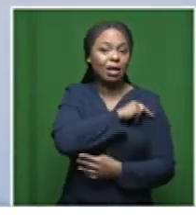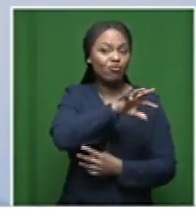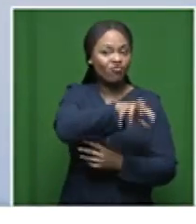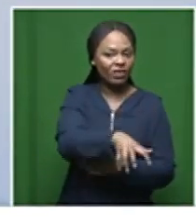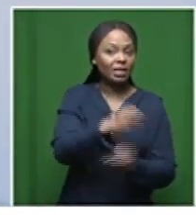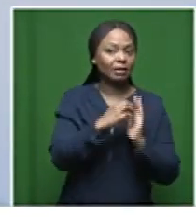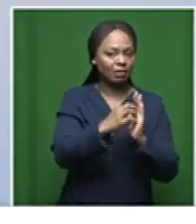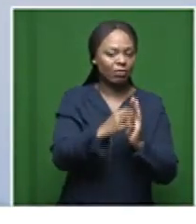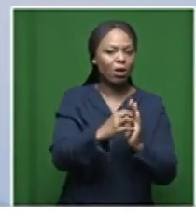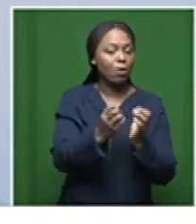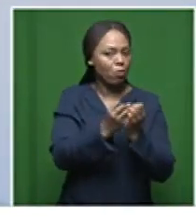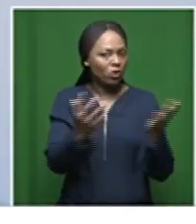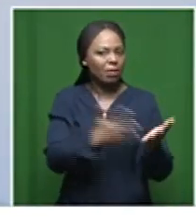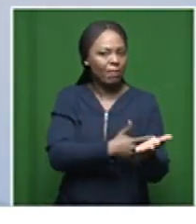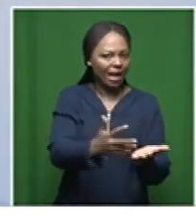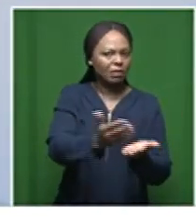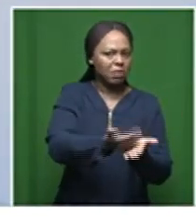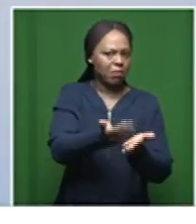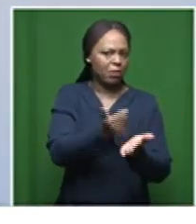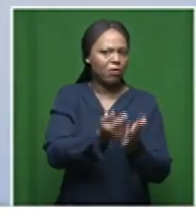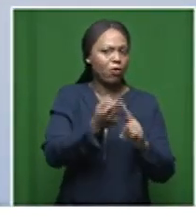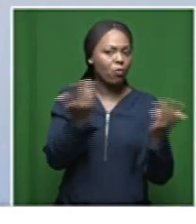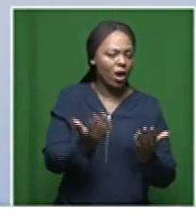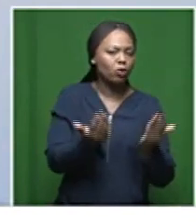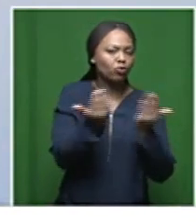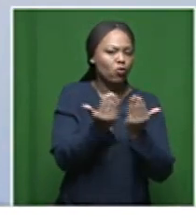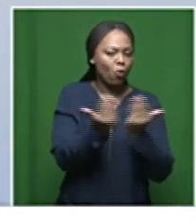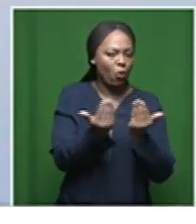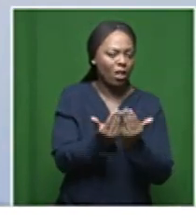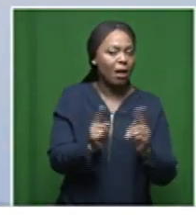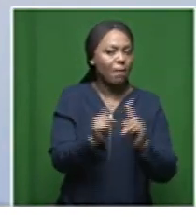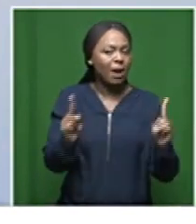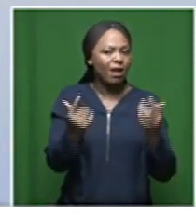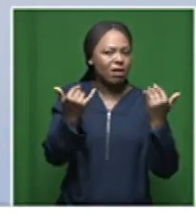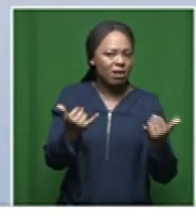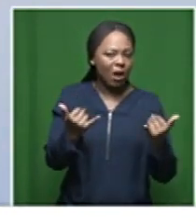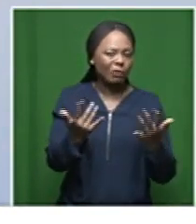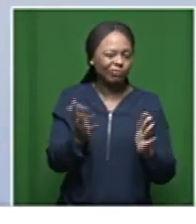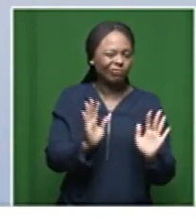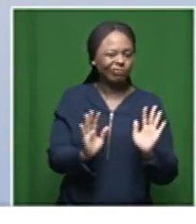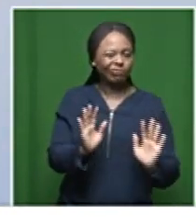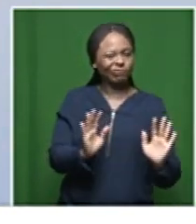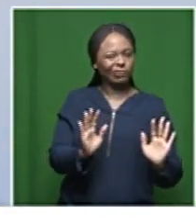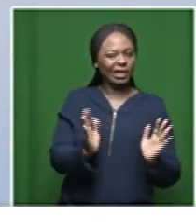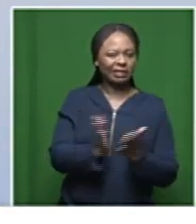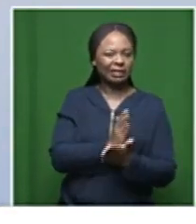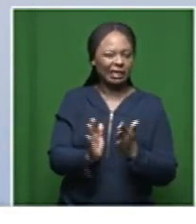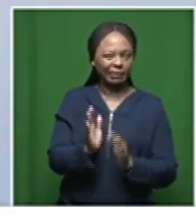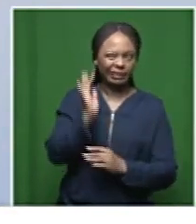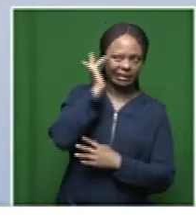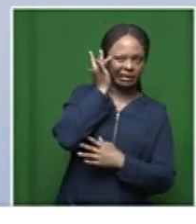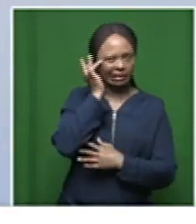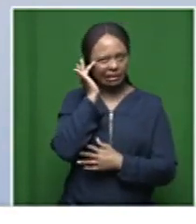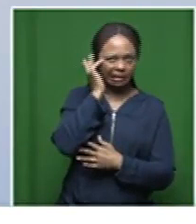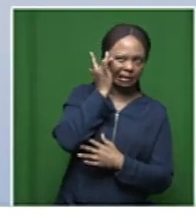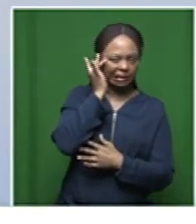we were collecting a lot of the blood in KwaZulu-Natal from schools, but there's been quite a bit of reluctance in some of the schools to